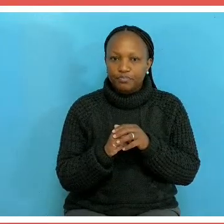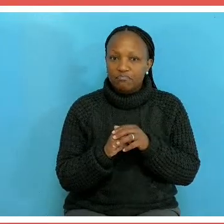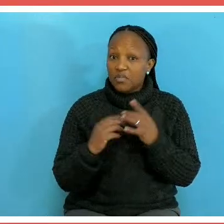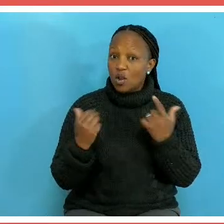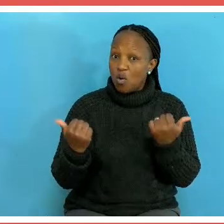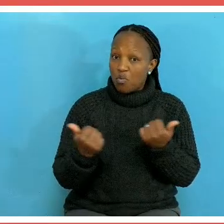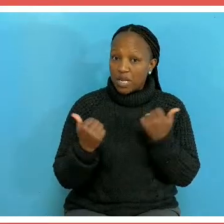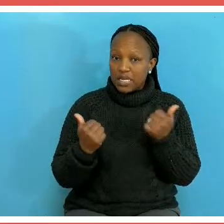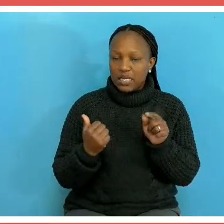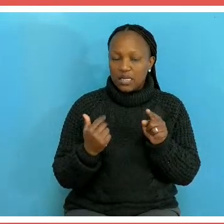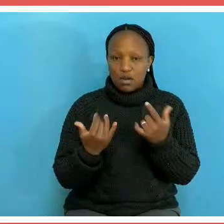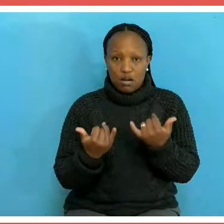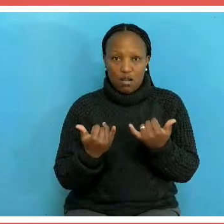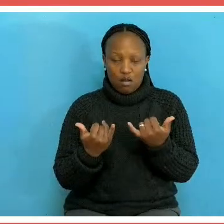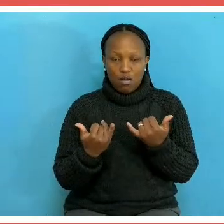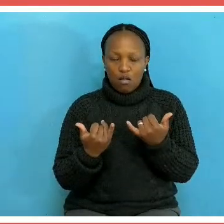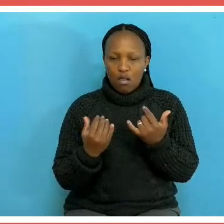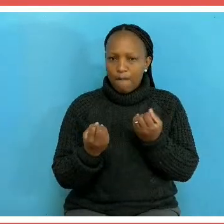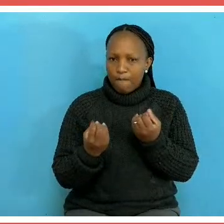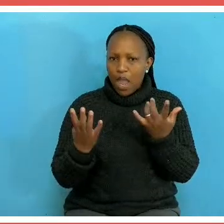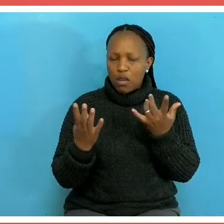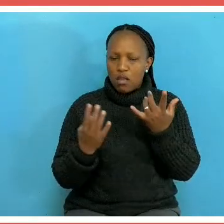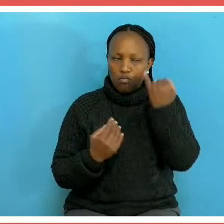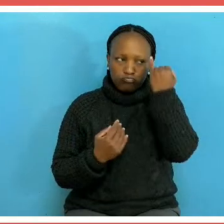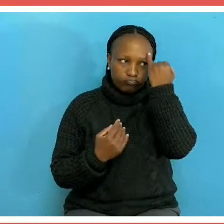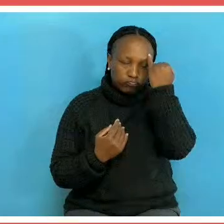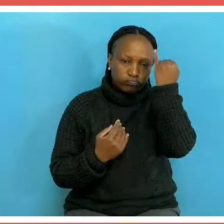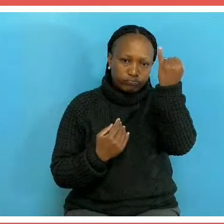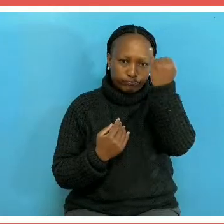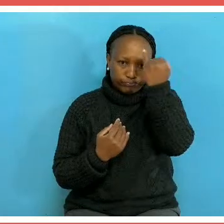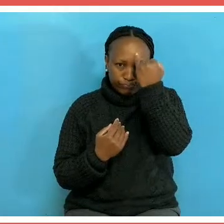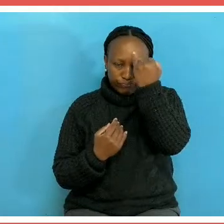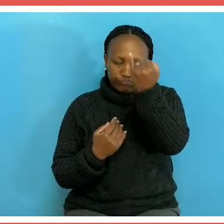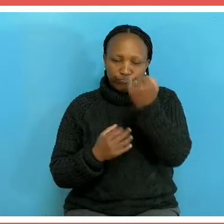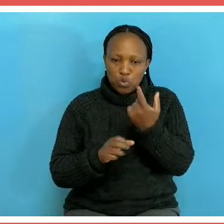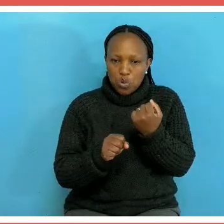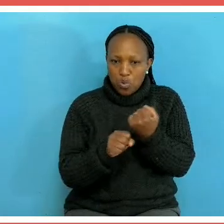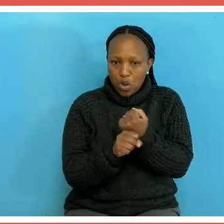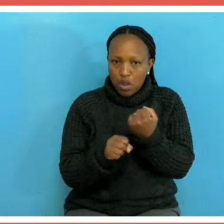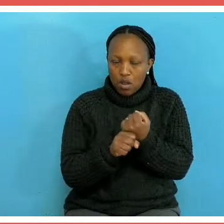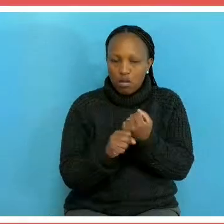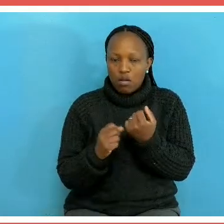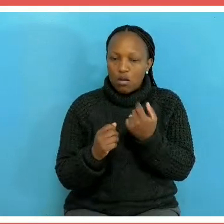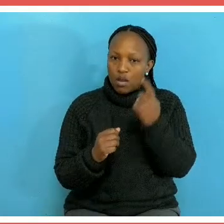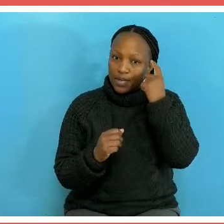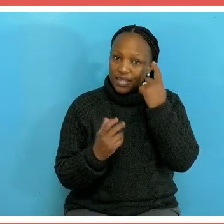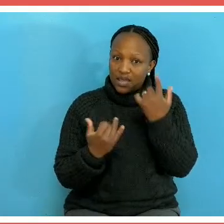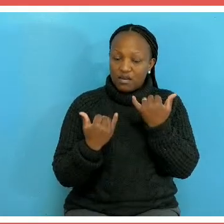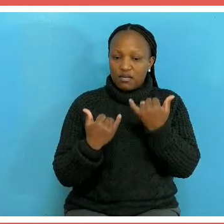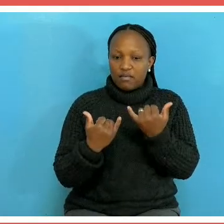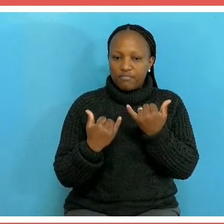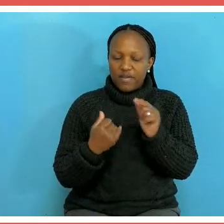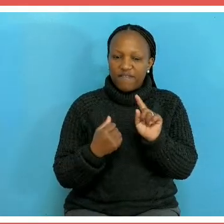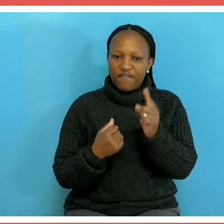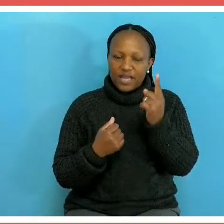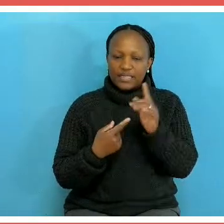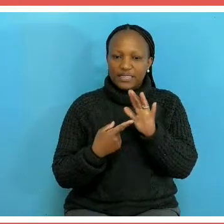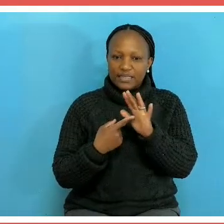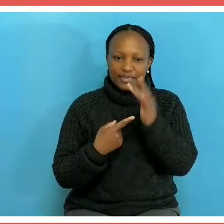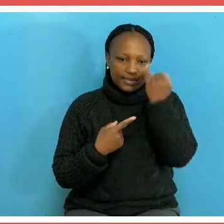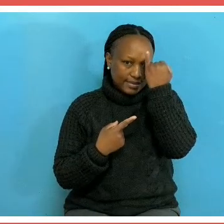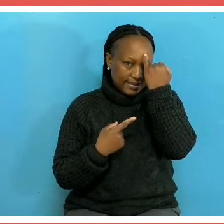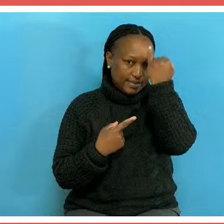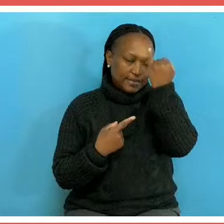Already there are a lot of initiatives that we are currently working on. I think one of the main initiatives that suits